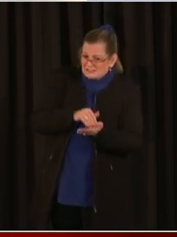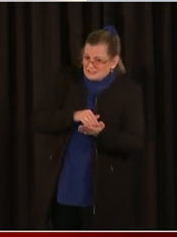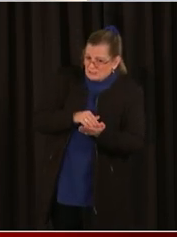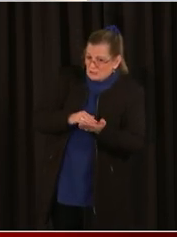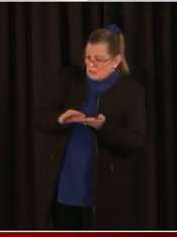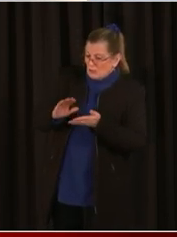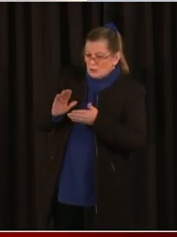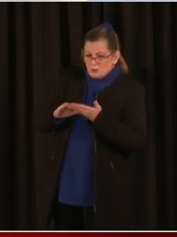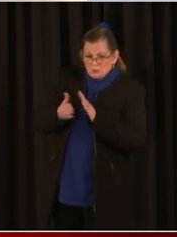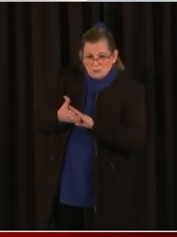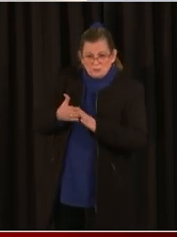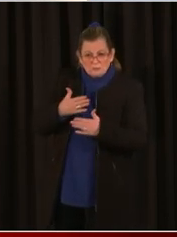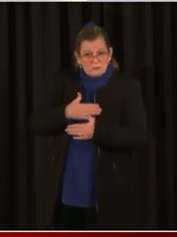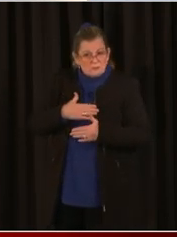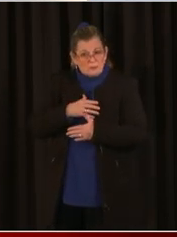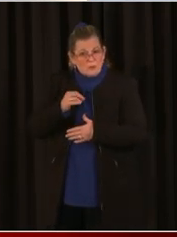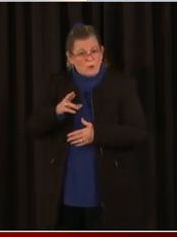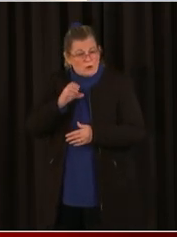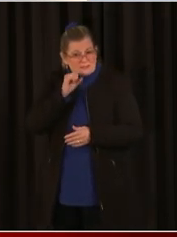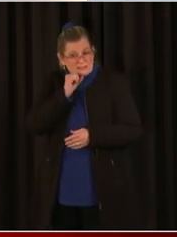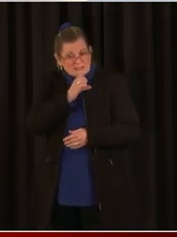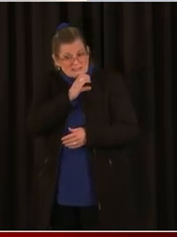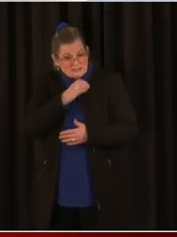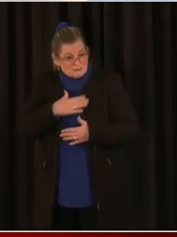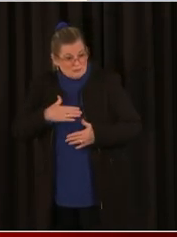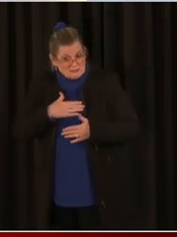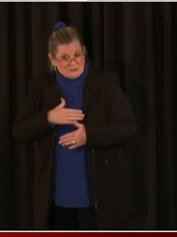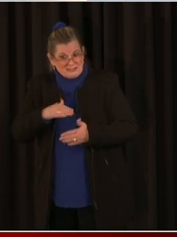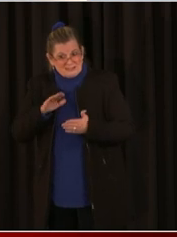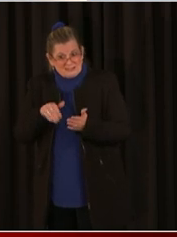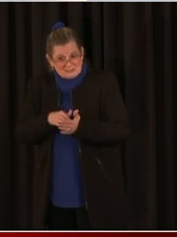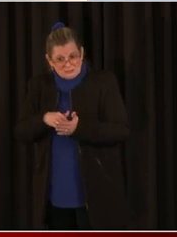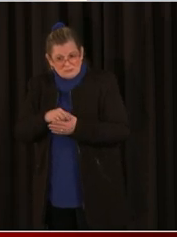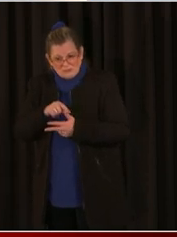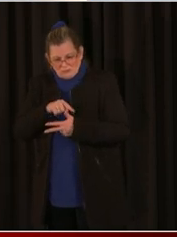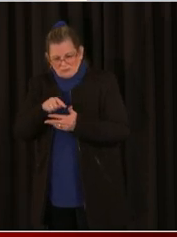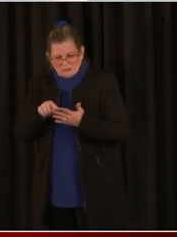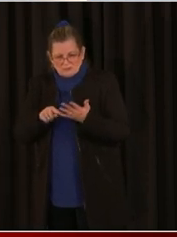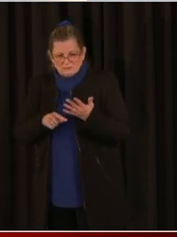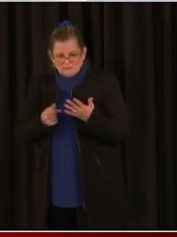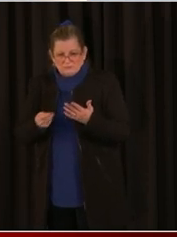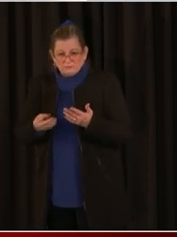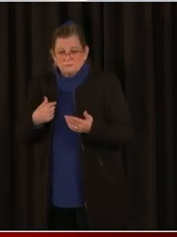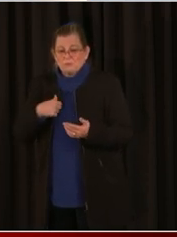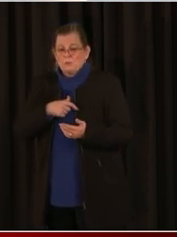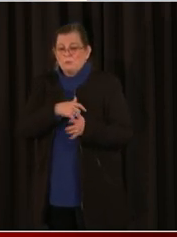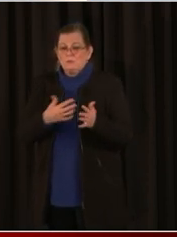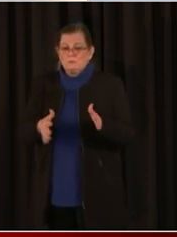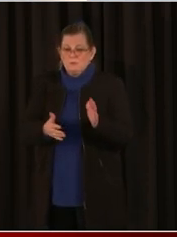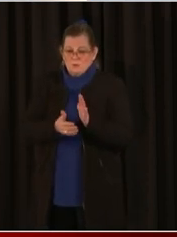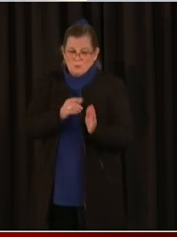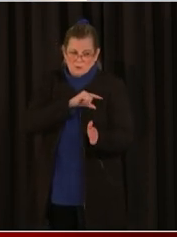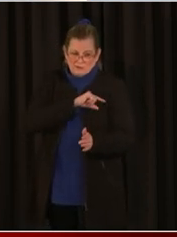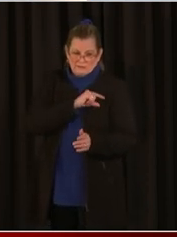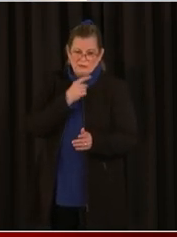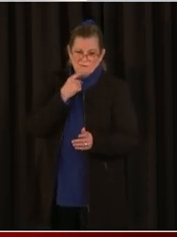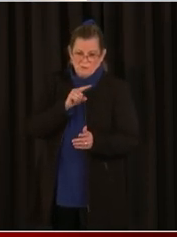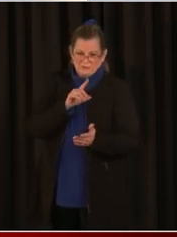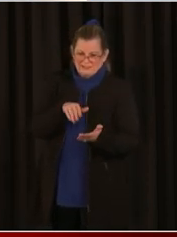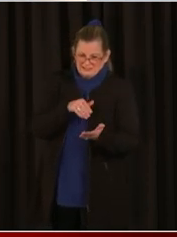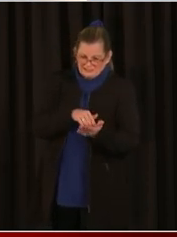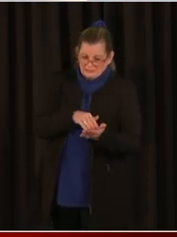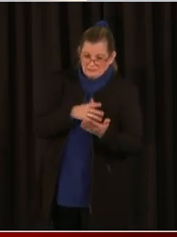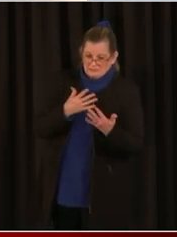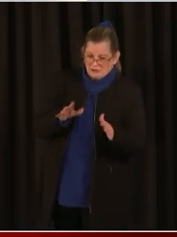centers, and a portion of the appointments made available at federally qualified health centers. You will see that since implementing our